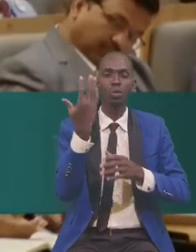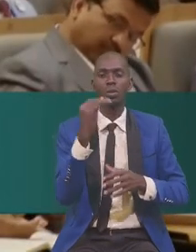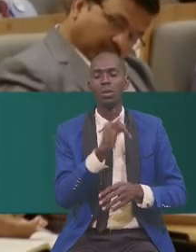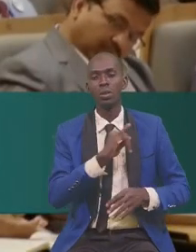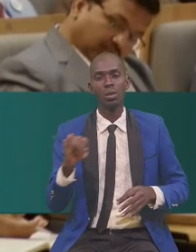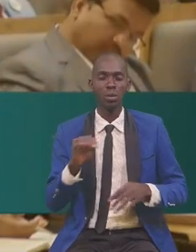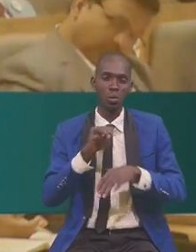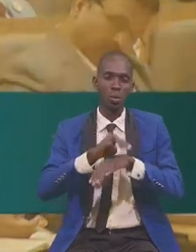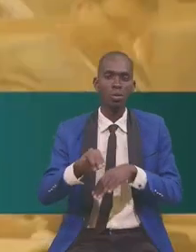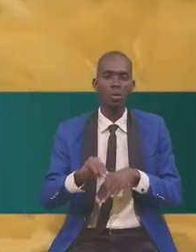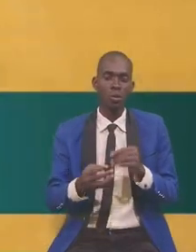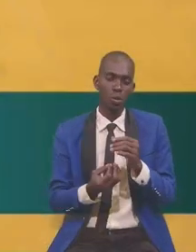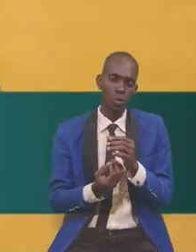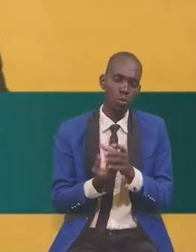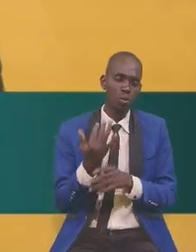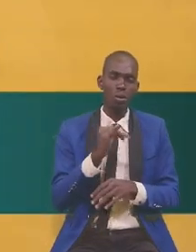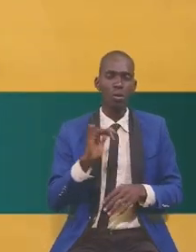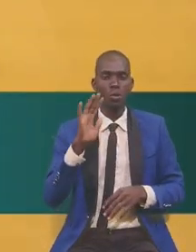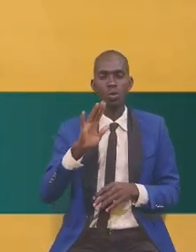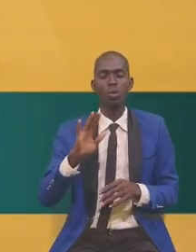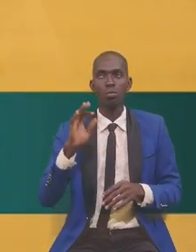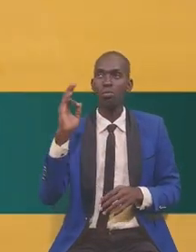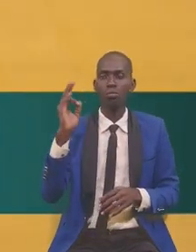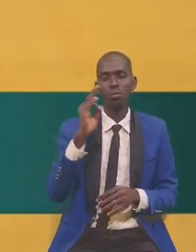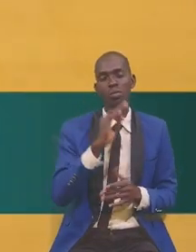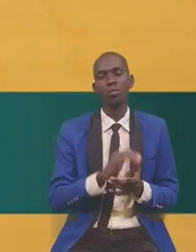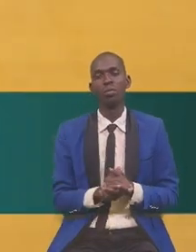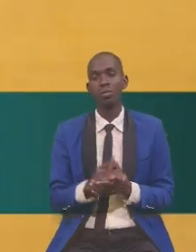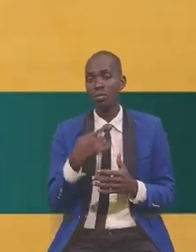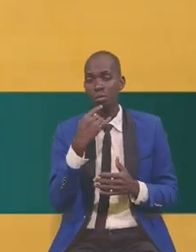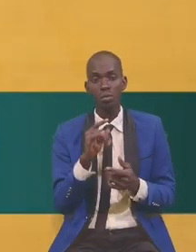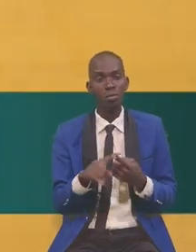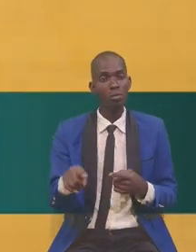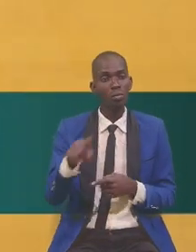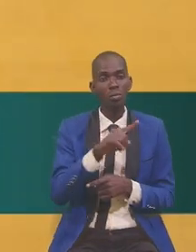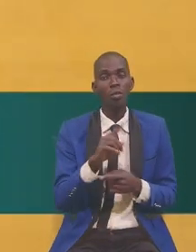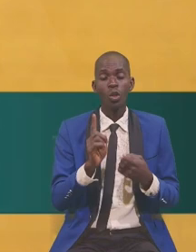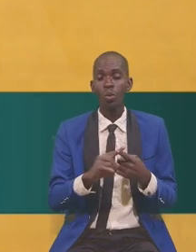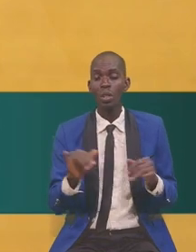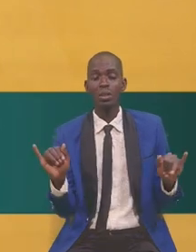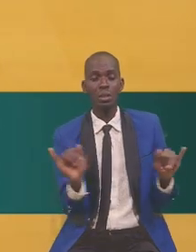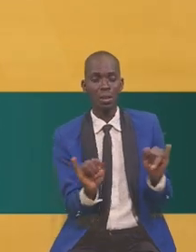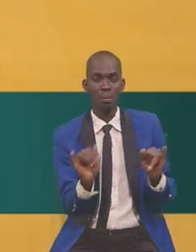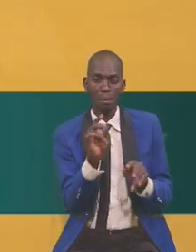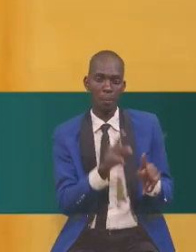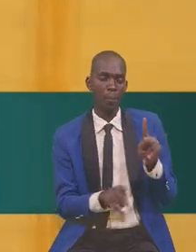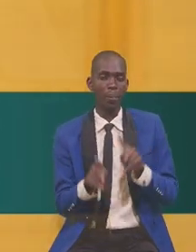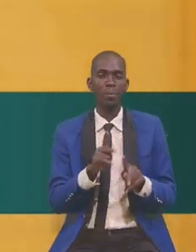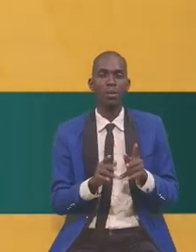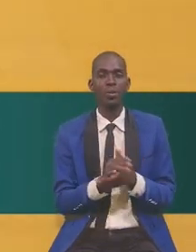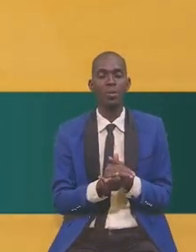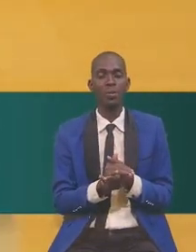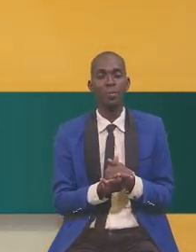Expanding outreach. It says now unto them, to those same people he